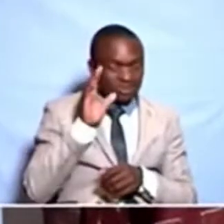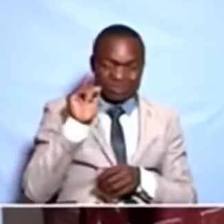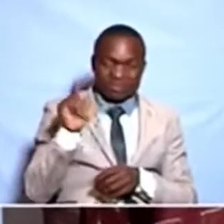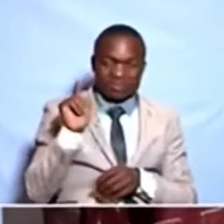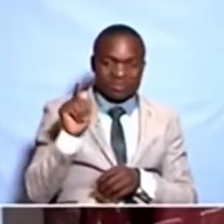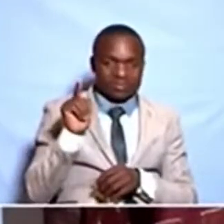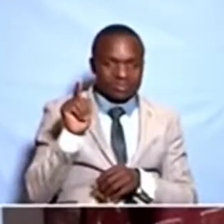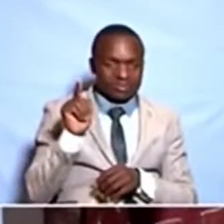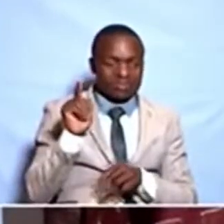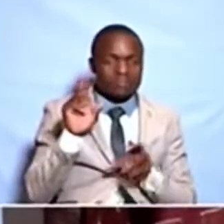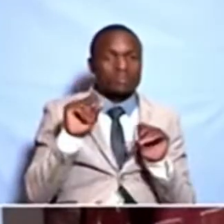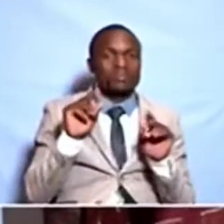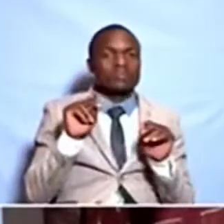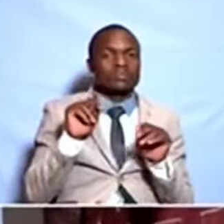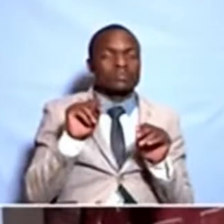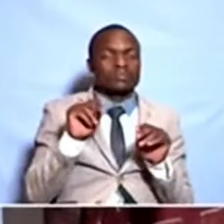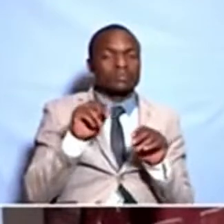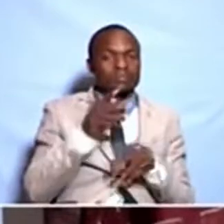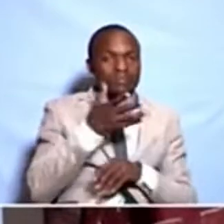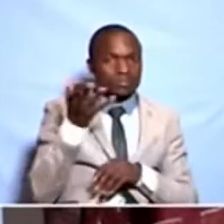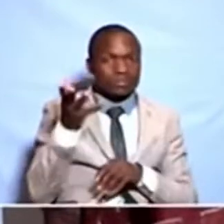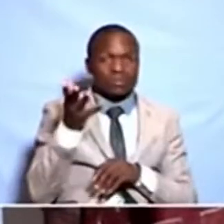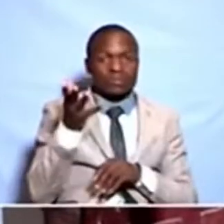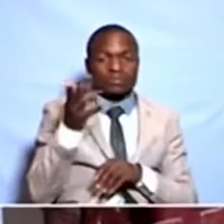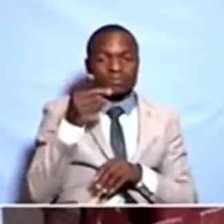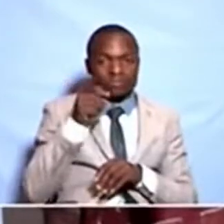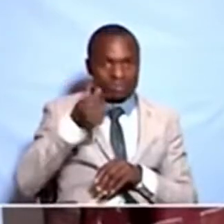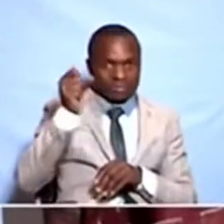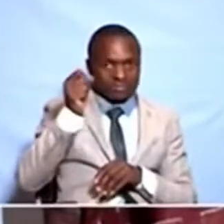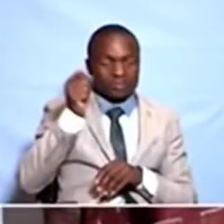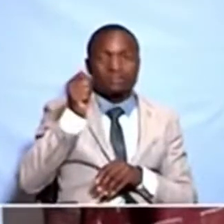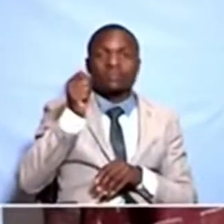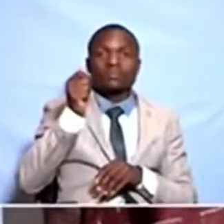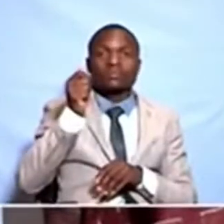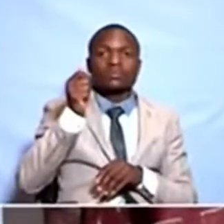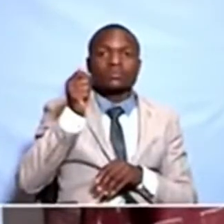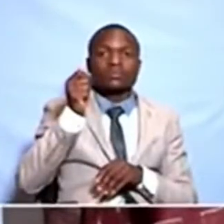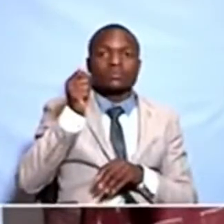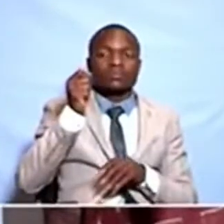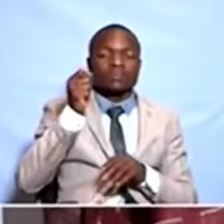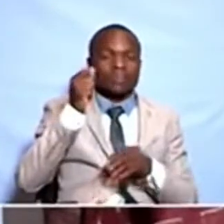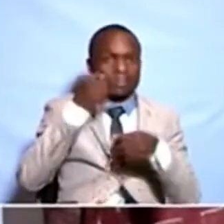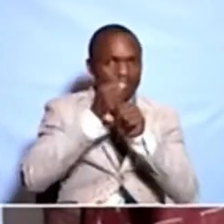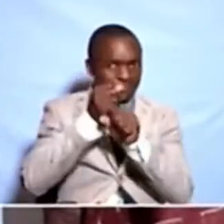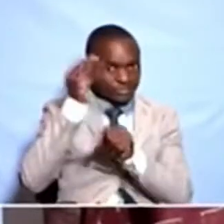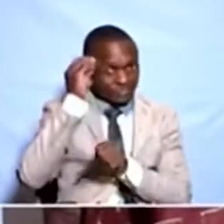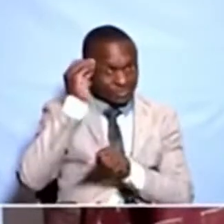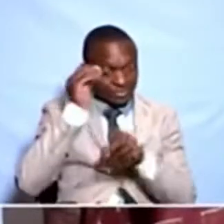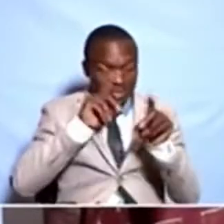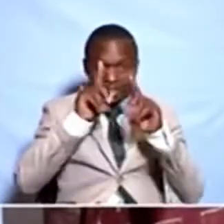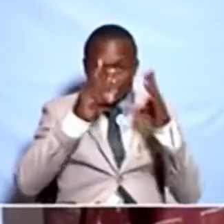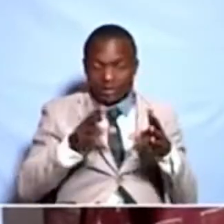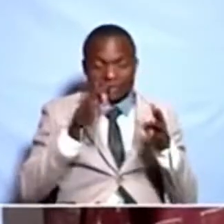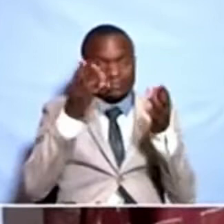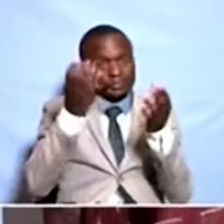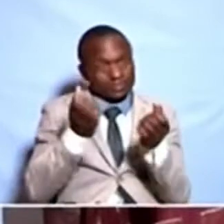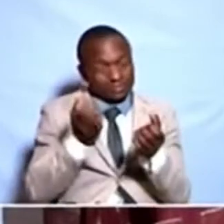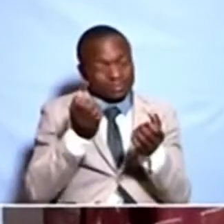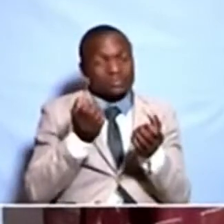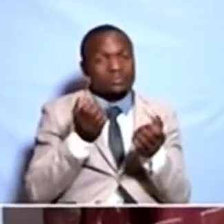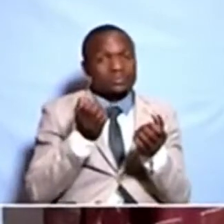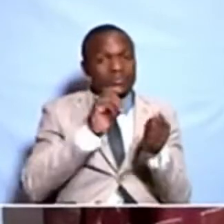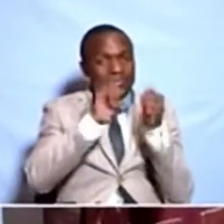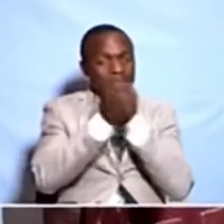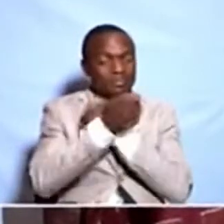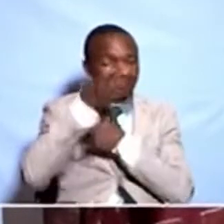and that. No, it won't be there, because you have stated, you have made it known to the director that you intend to